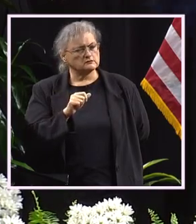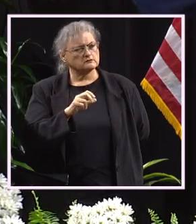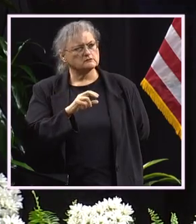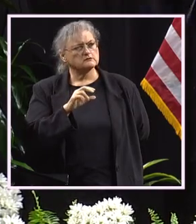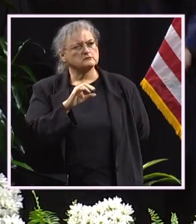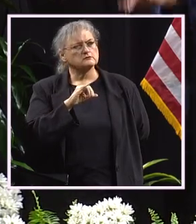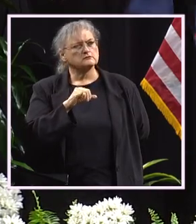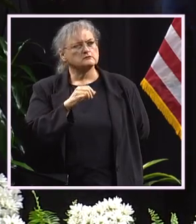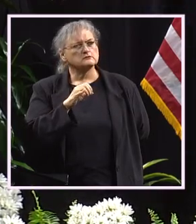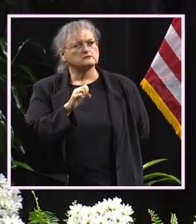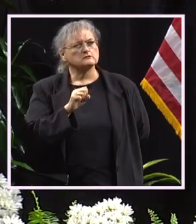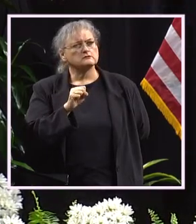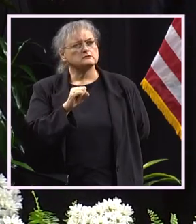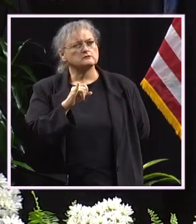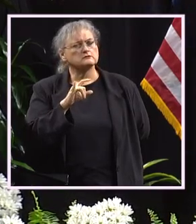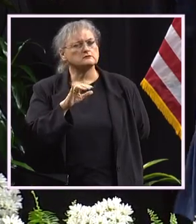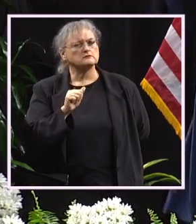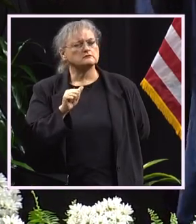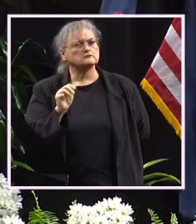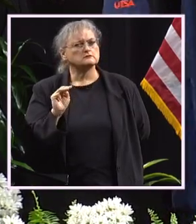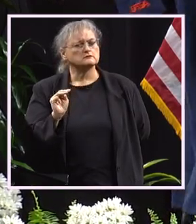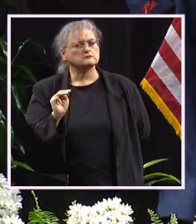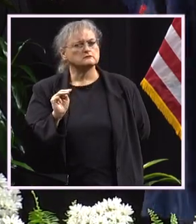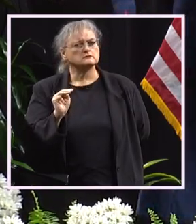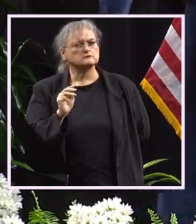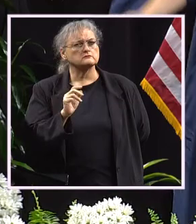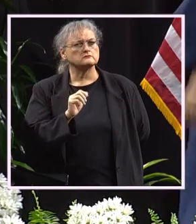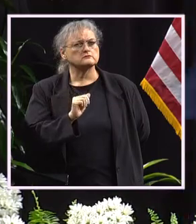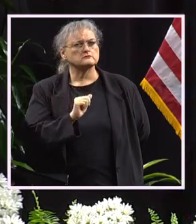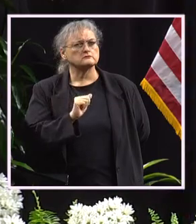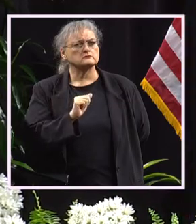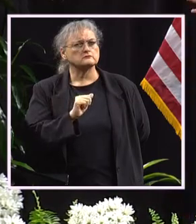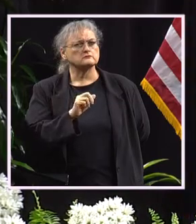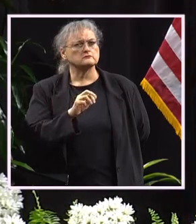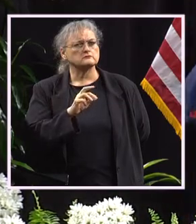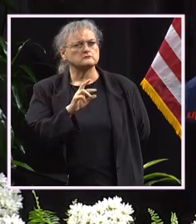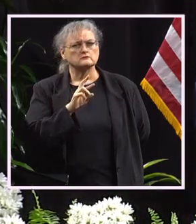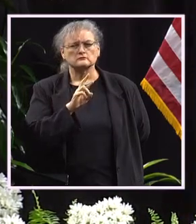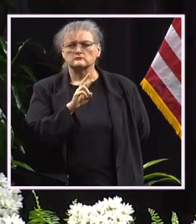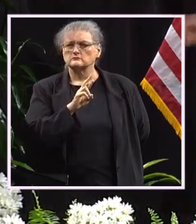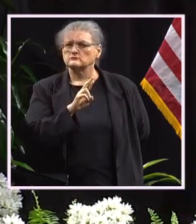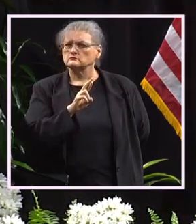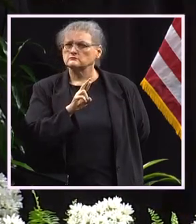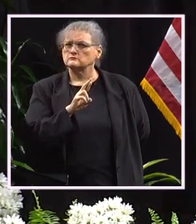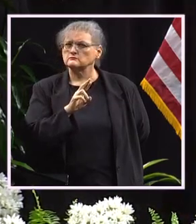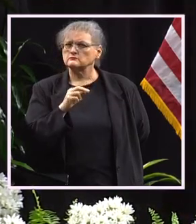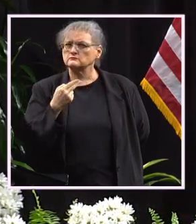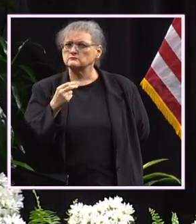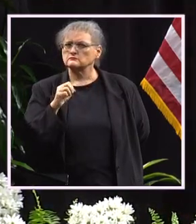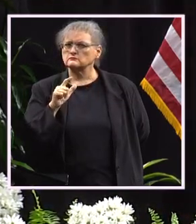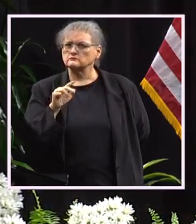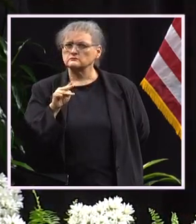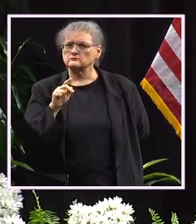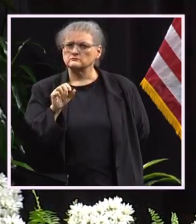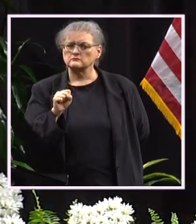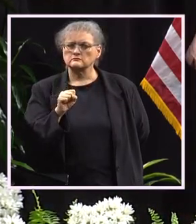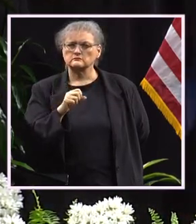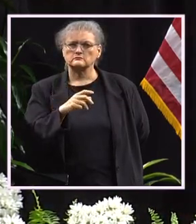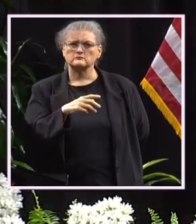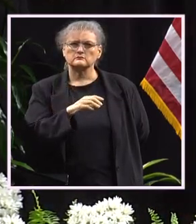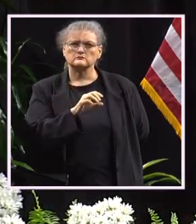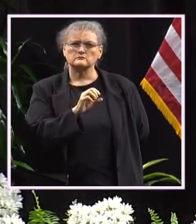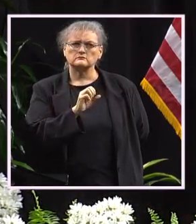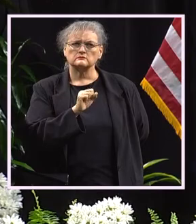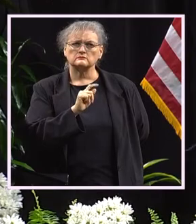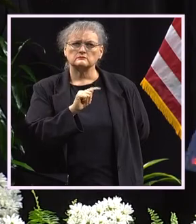Jessica M. Mosher, Master of Architecture. Chase Braden Cohn, Master of Architecture. Sydney